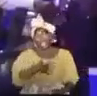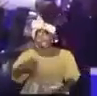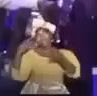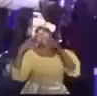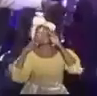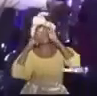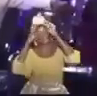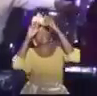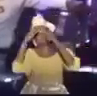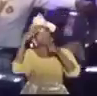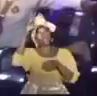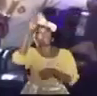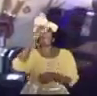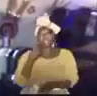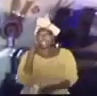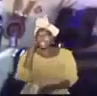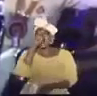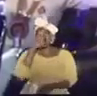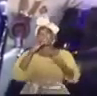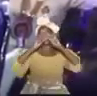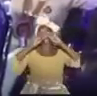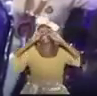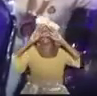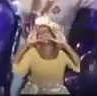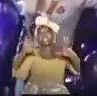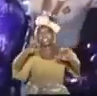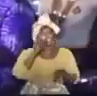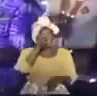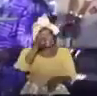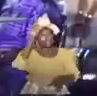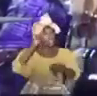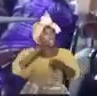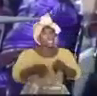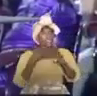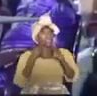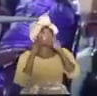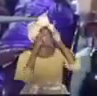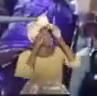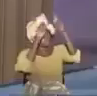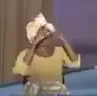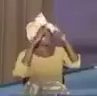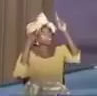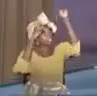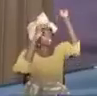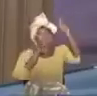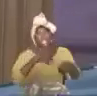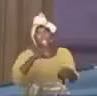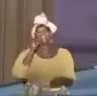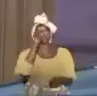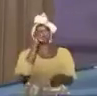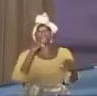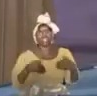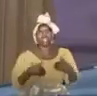and their faces were lightened. You cannot look up to him and be in shame.